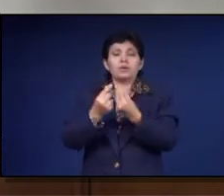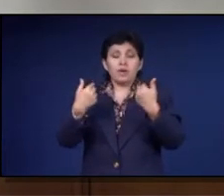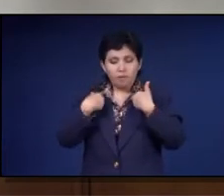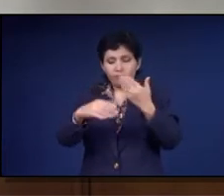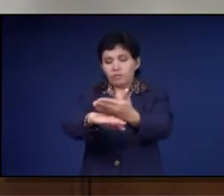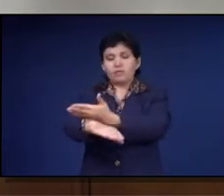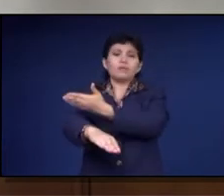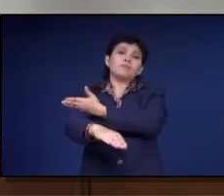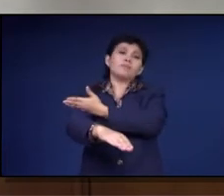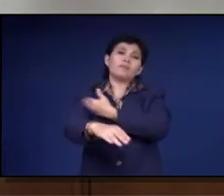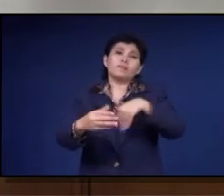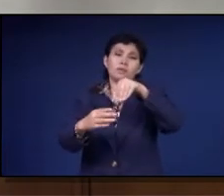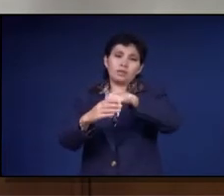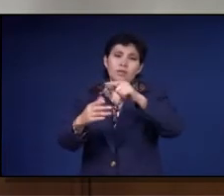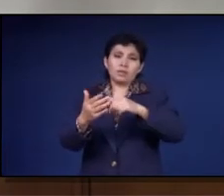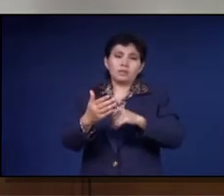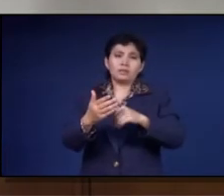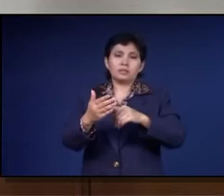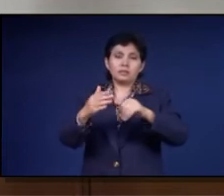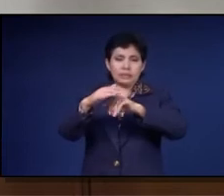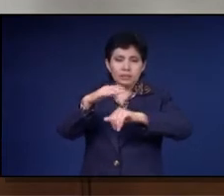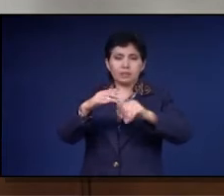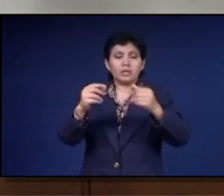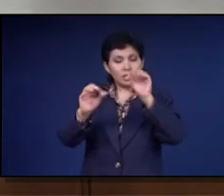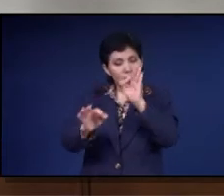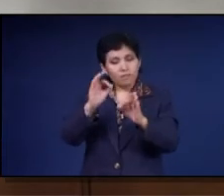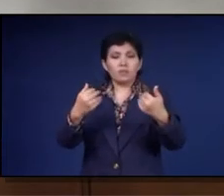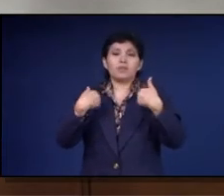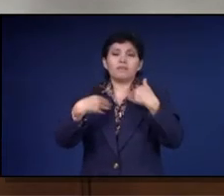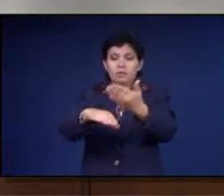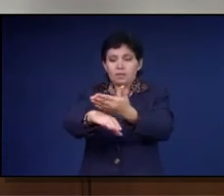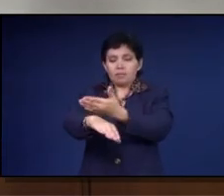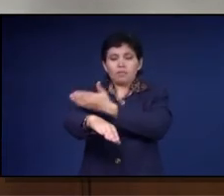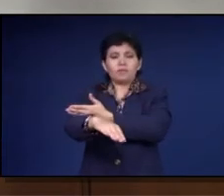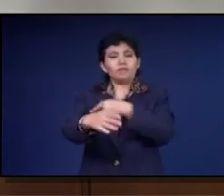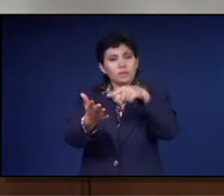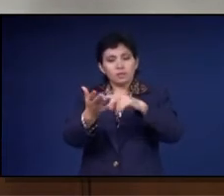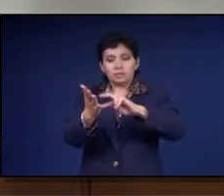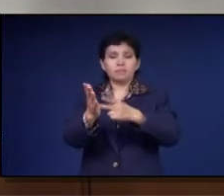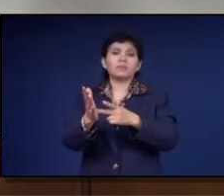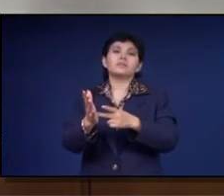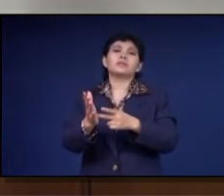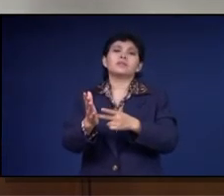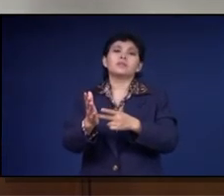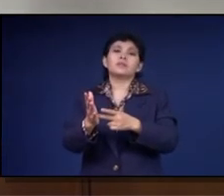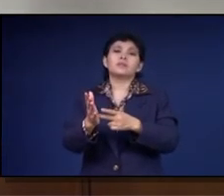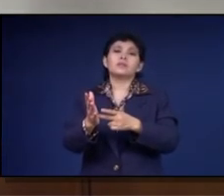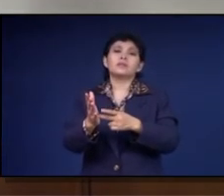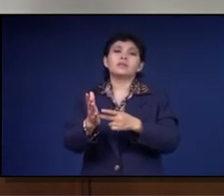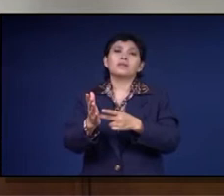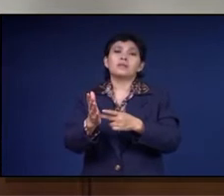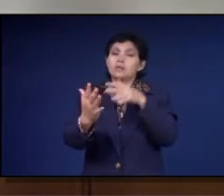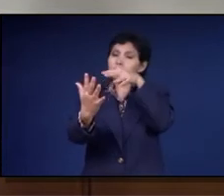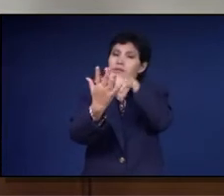improvement in the second test. If they have an improvement, it means that